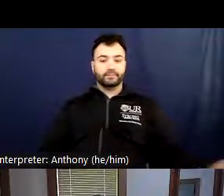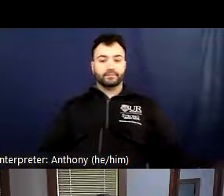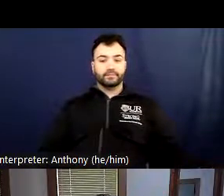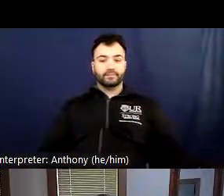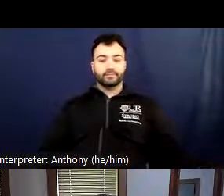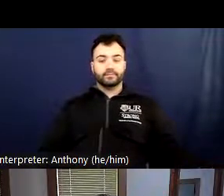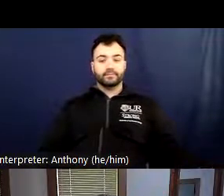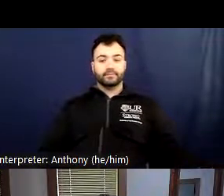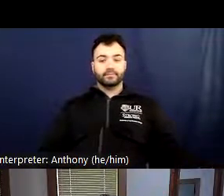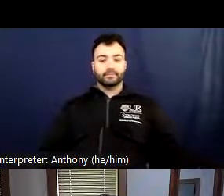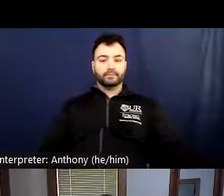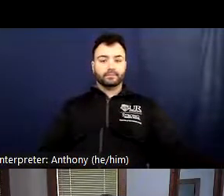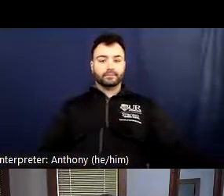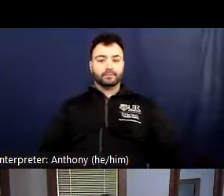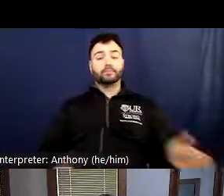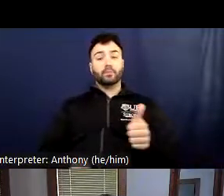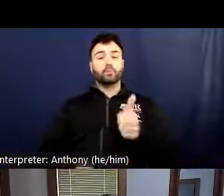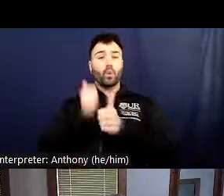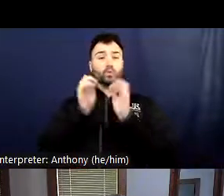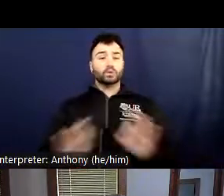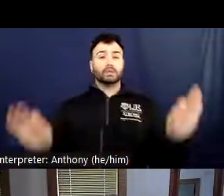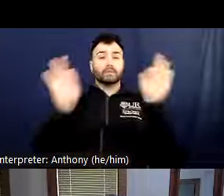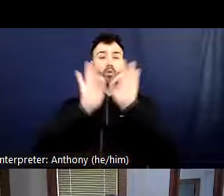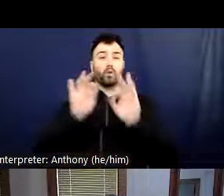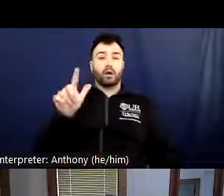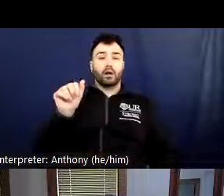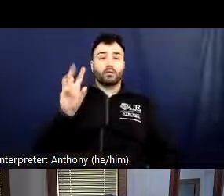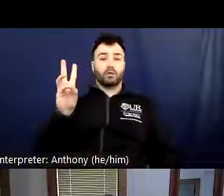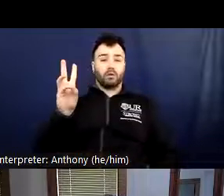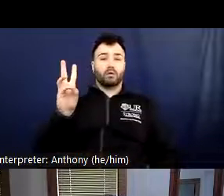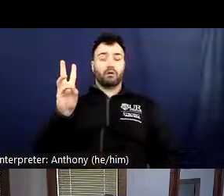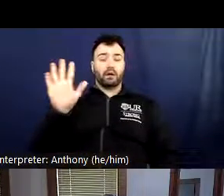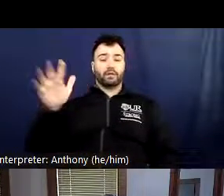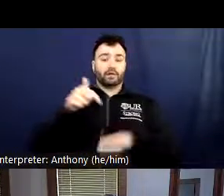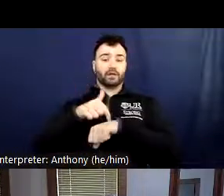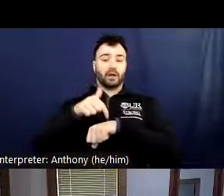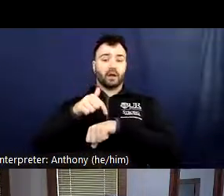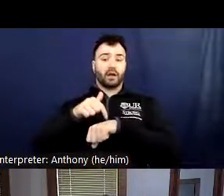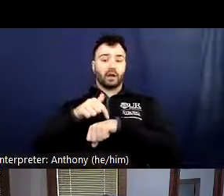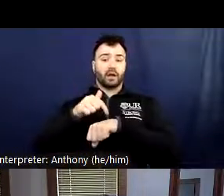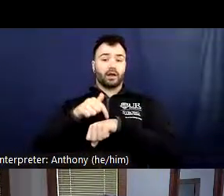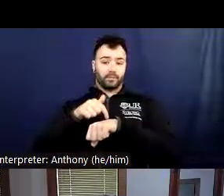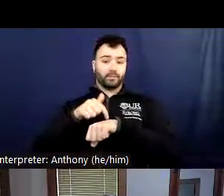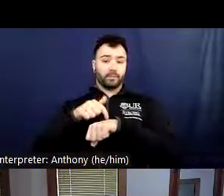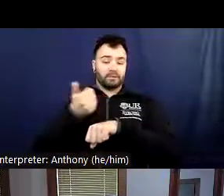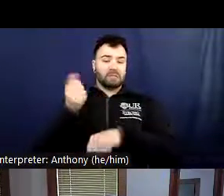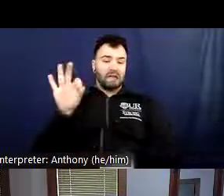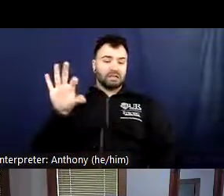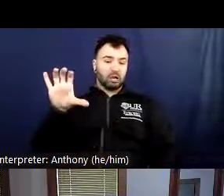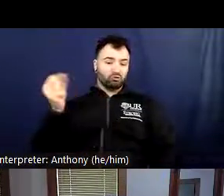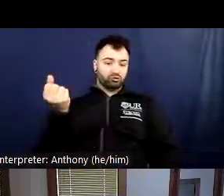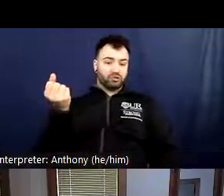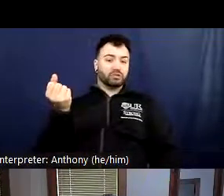this is probably the most important law that was passed in that part of the century regarding